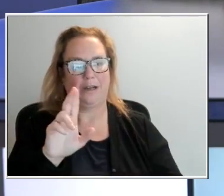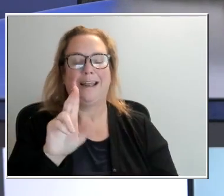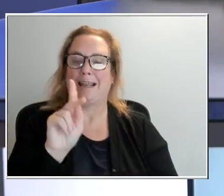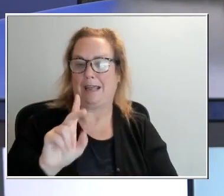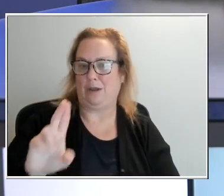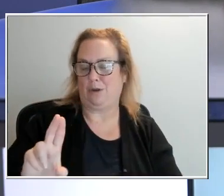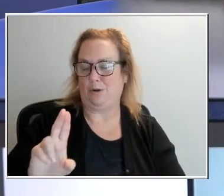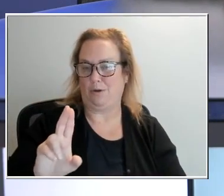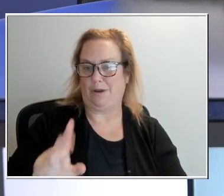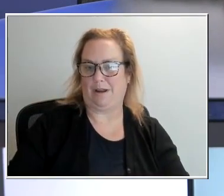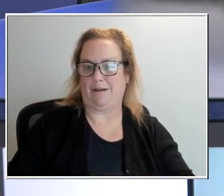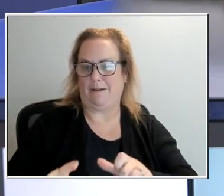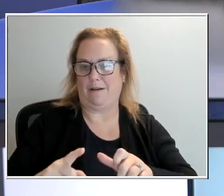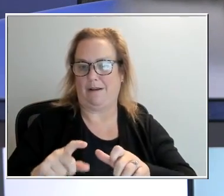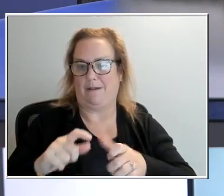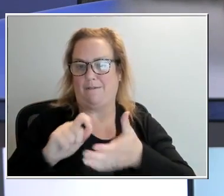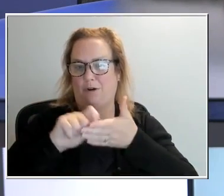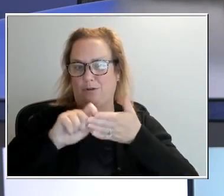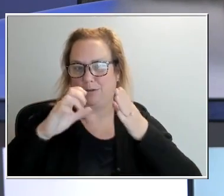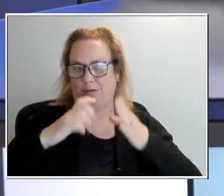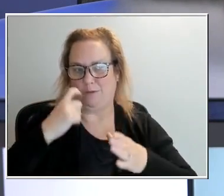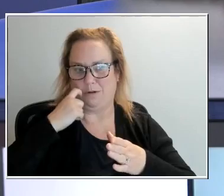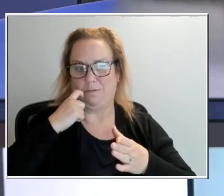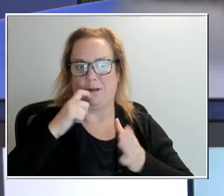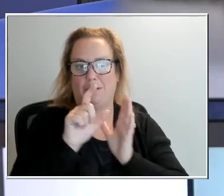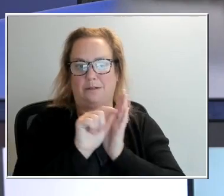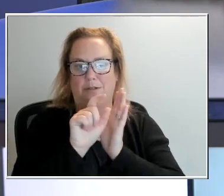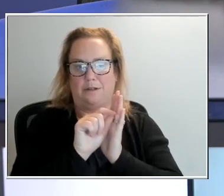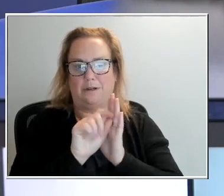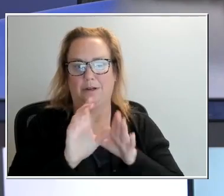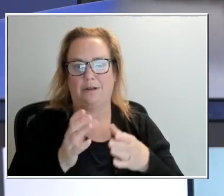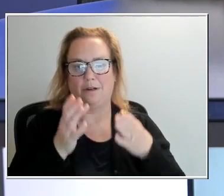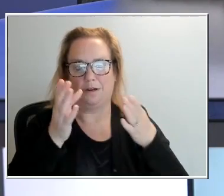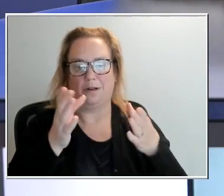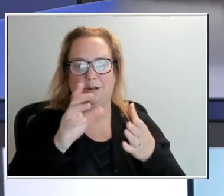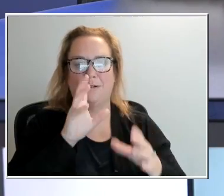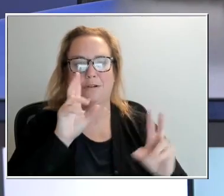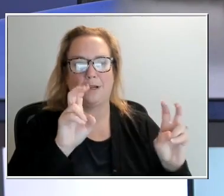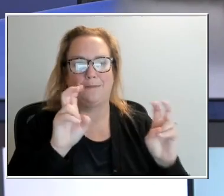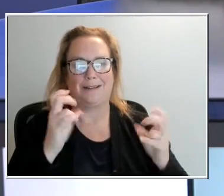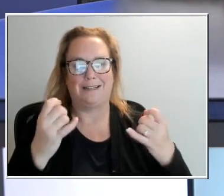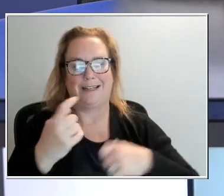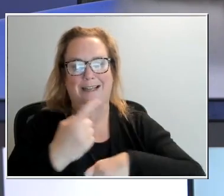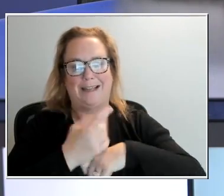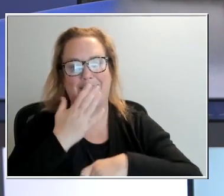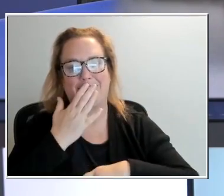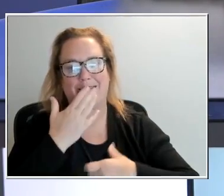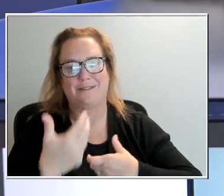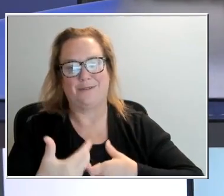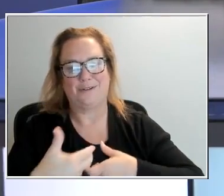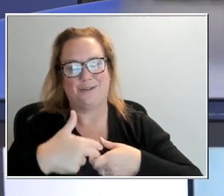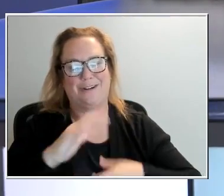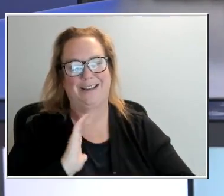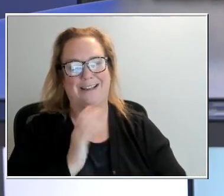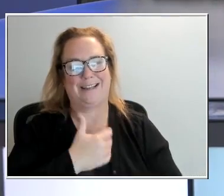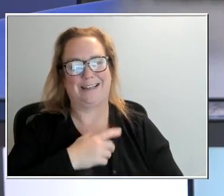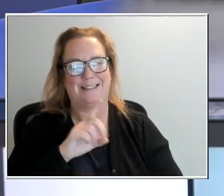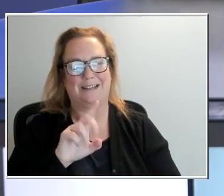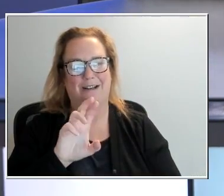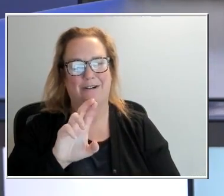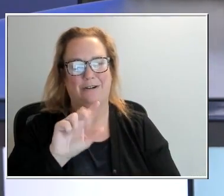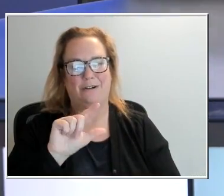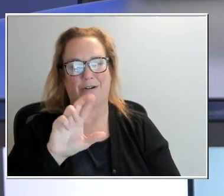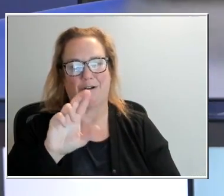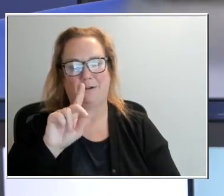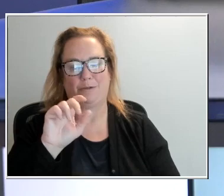first author for a recently published study that offers great insight into our topic today. Thanks for being here, Dr. Gupta. Appreciate that. Thanks for having me. A